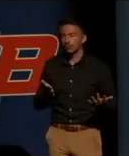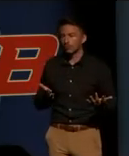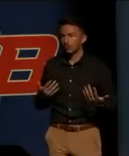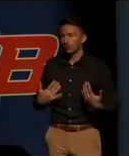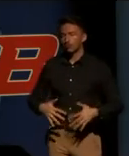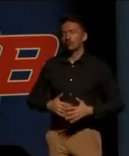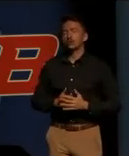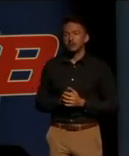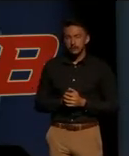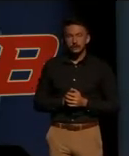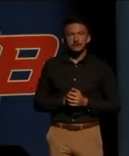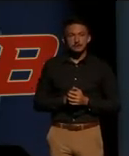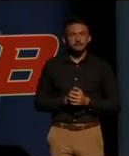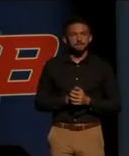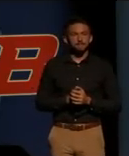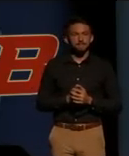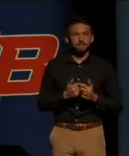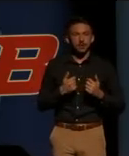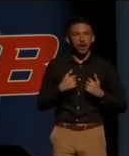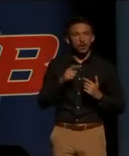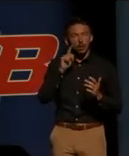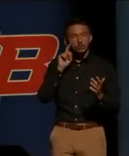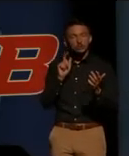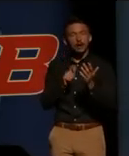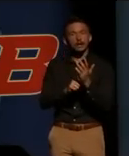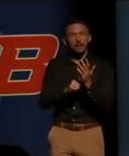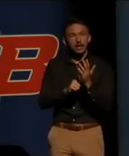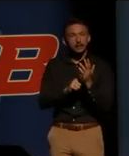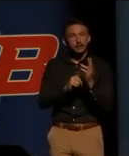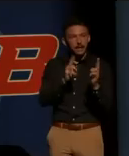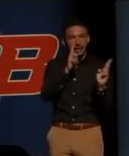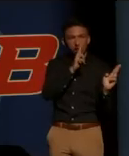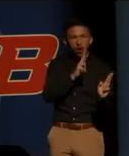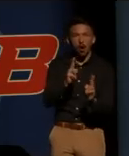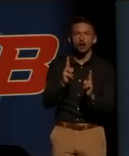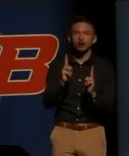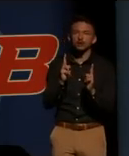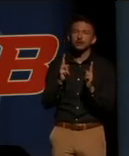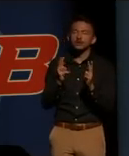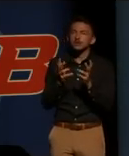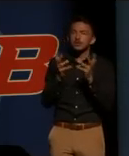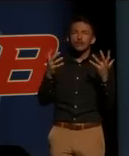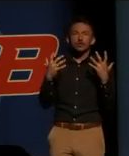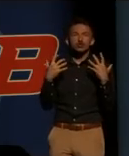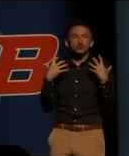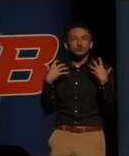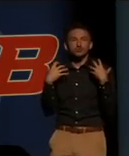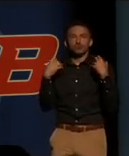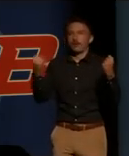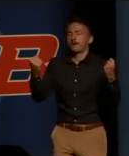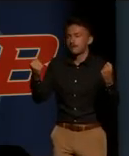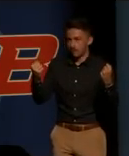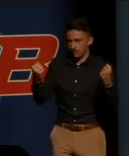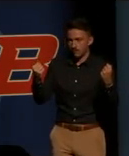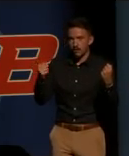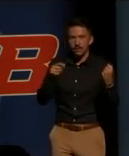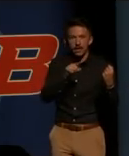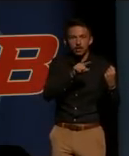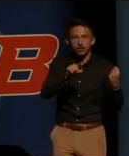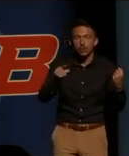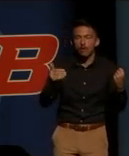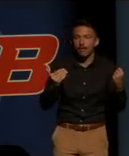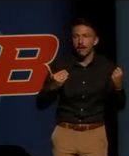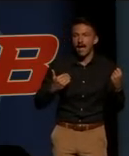I want to acknowledge and honor the extraordinary courage and strength it has taken for